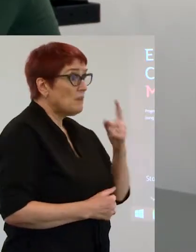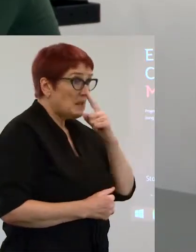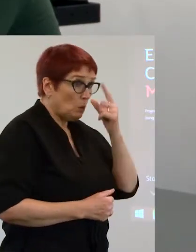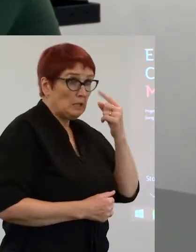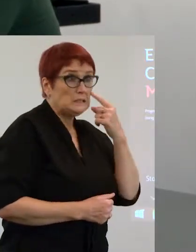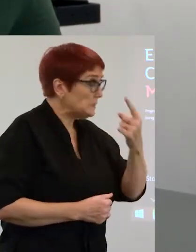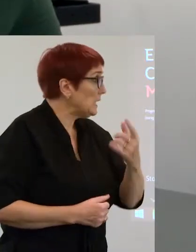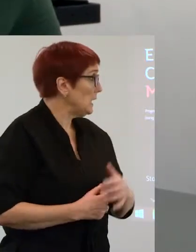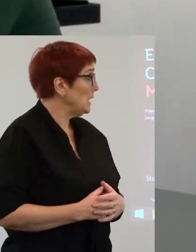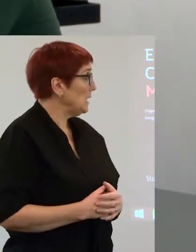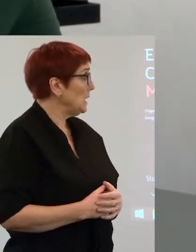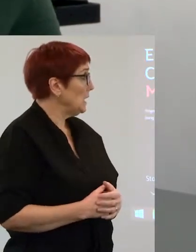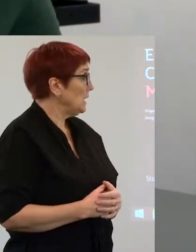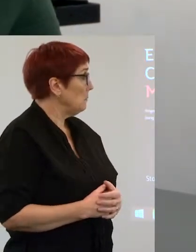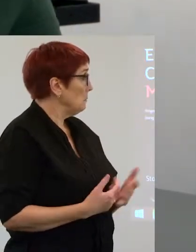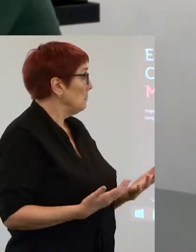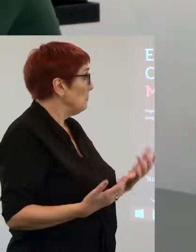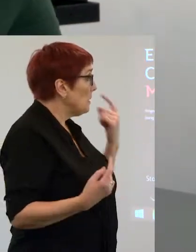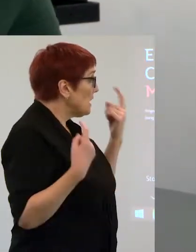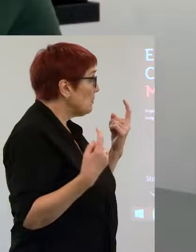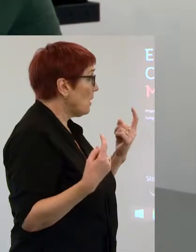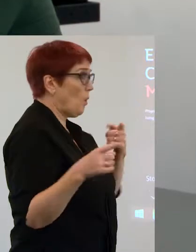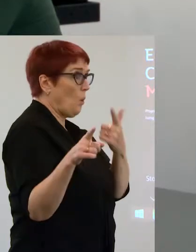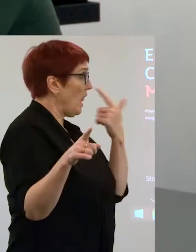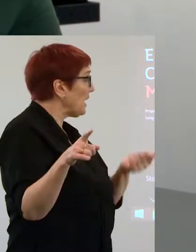see. And then we think about, we're lucky.